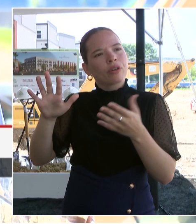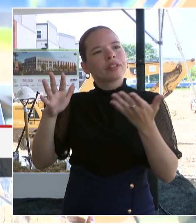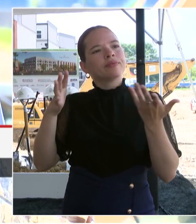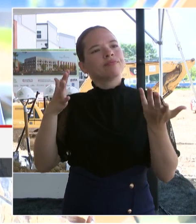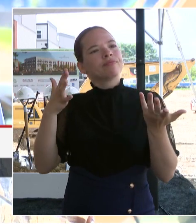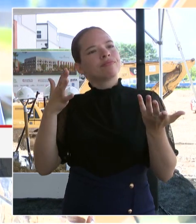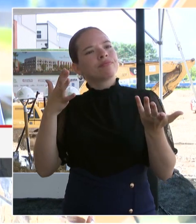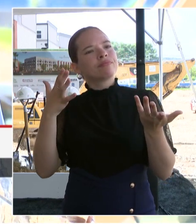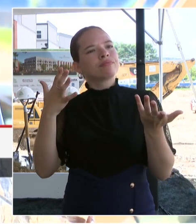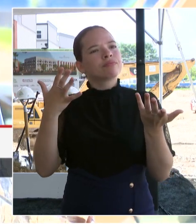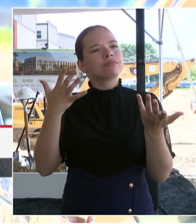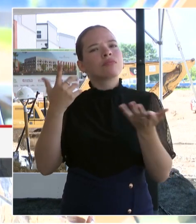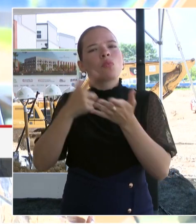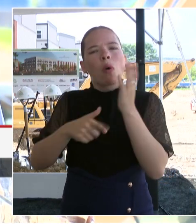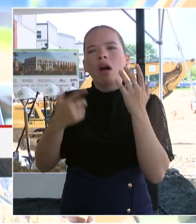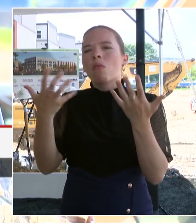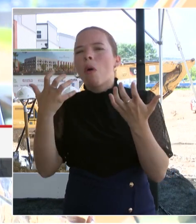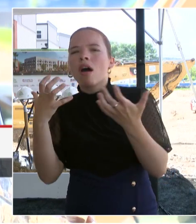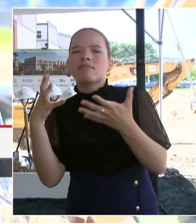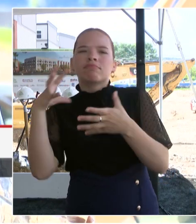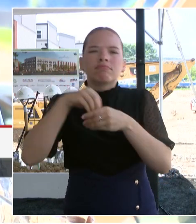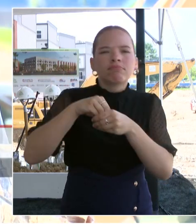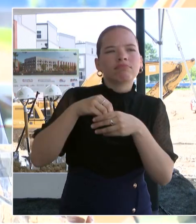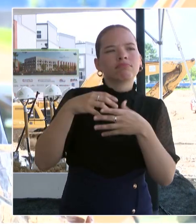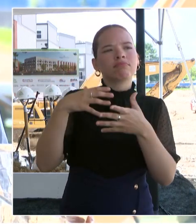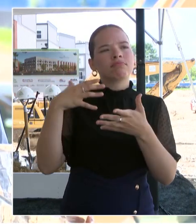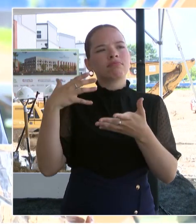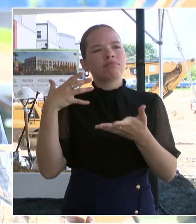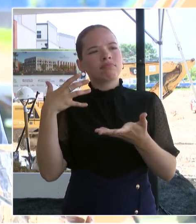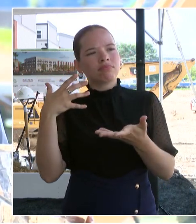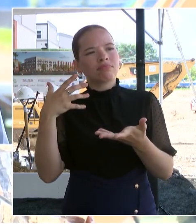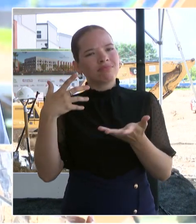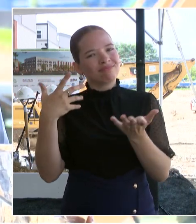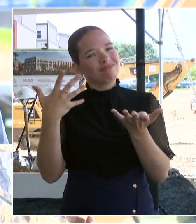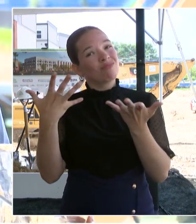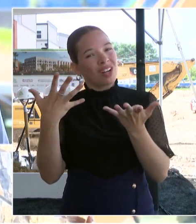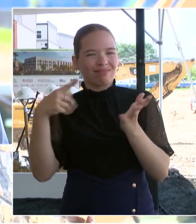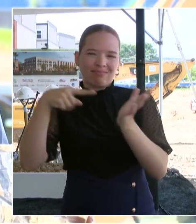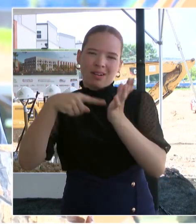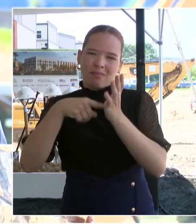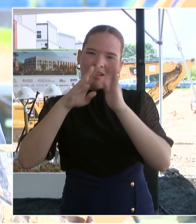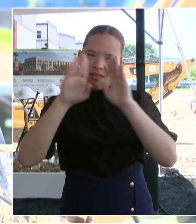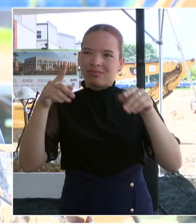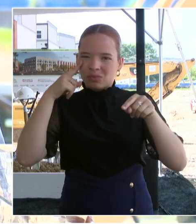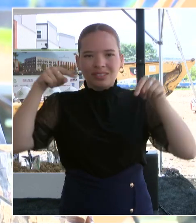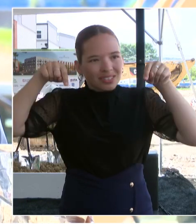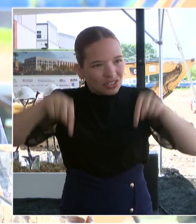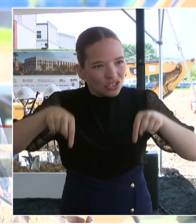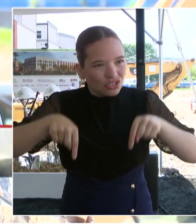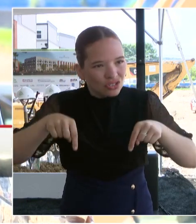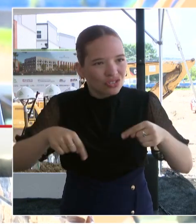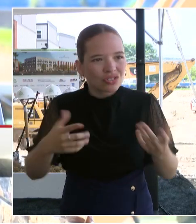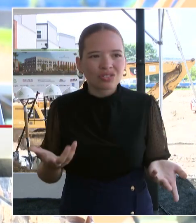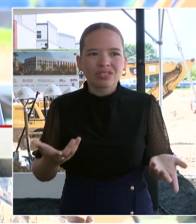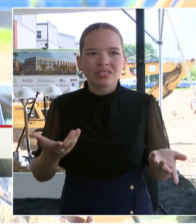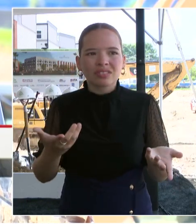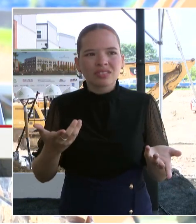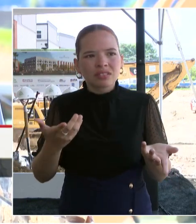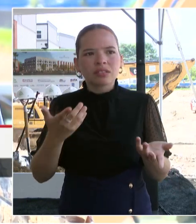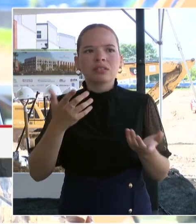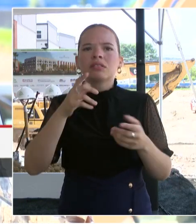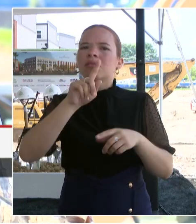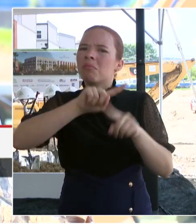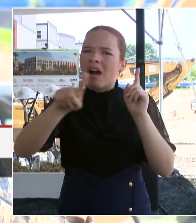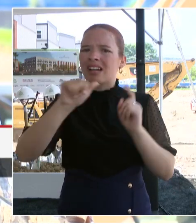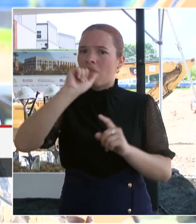be a part of Mayor Bowser's legacy, the amount of housing you have developed and produced, not only in this ward, but across the city. So we really thank